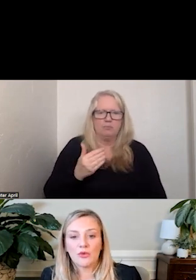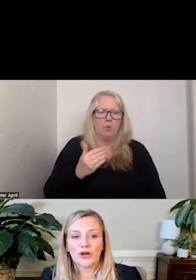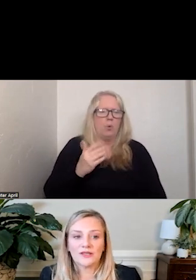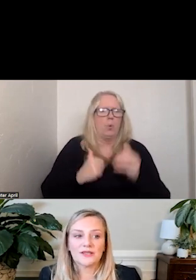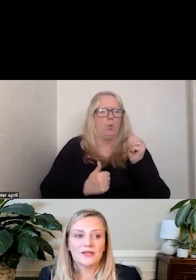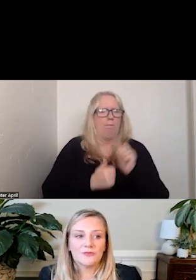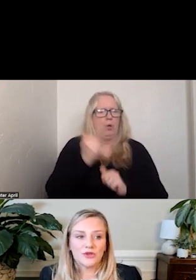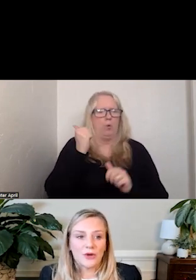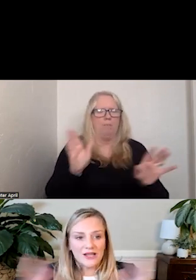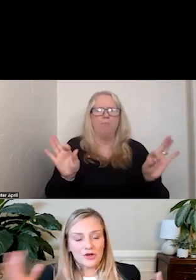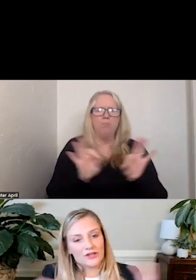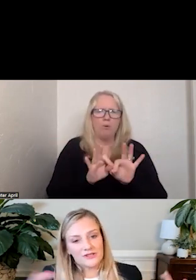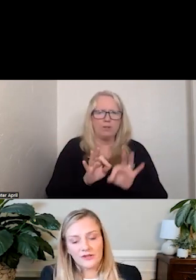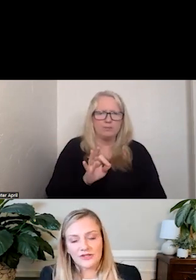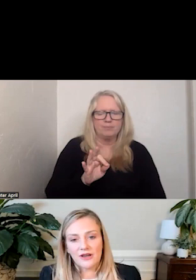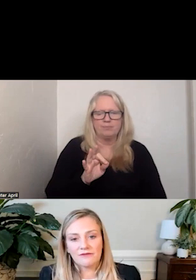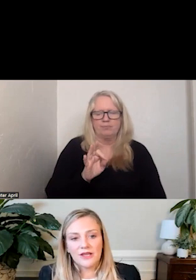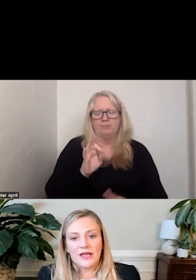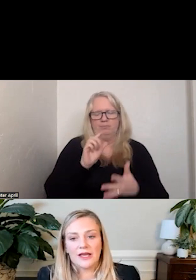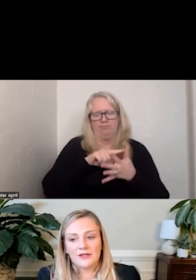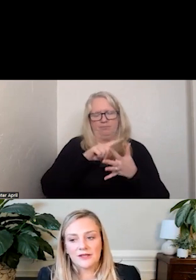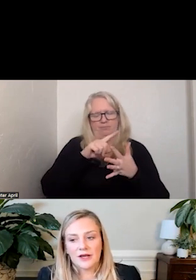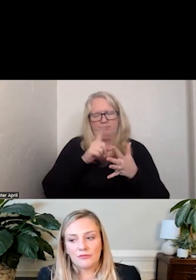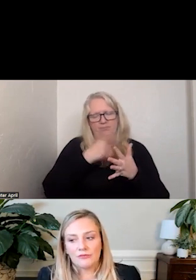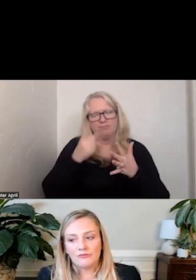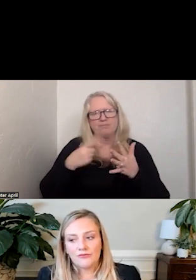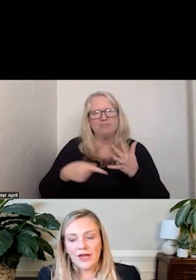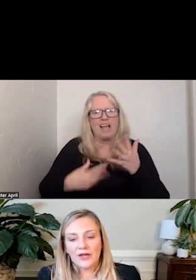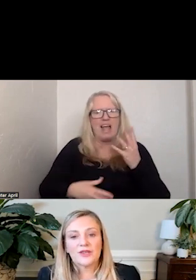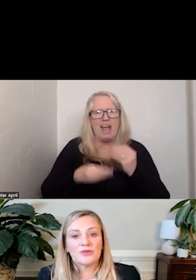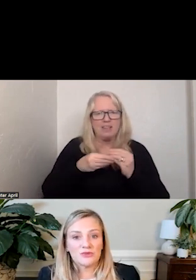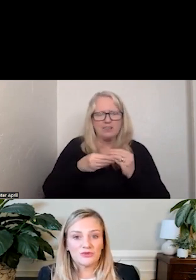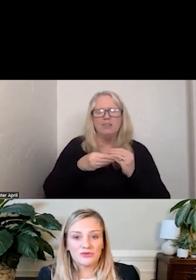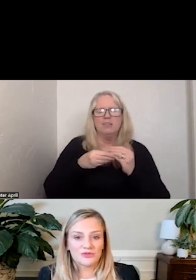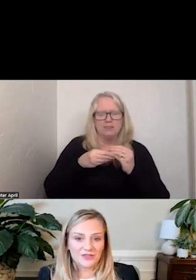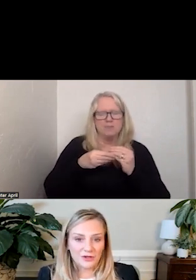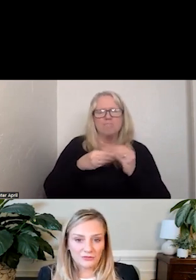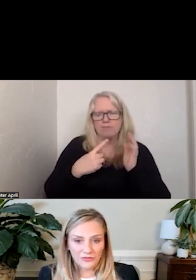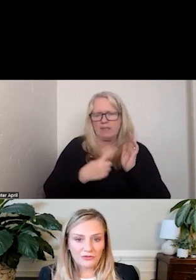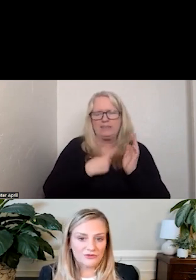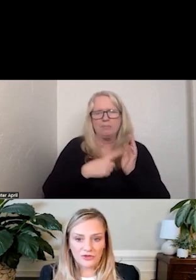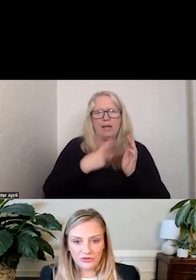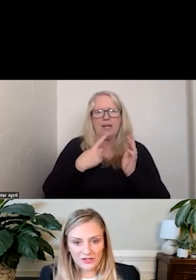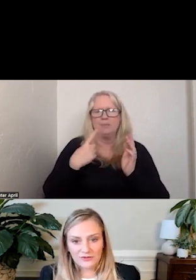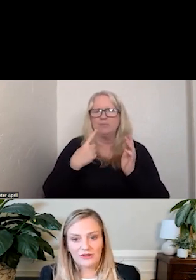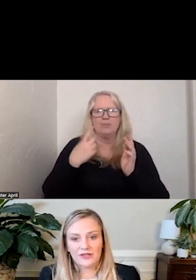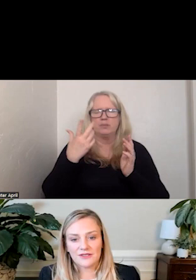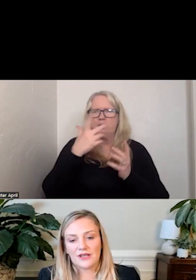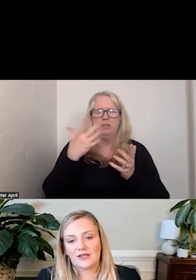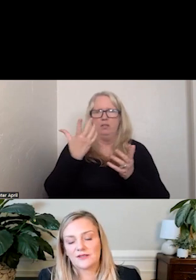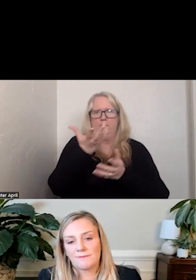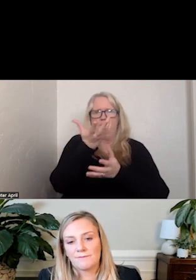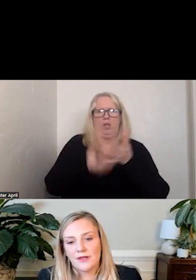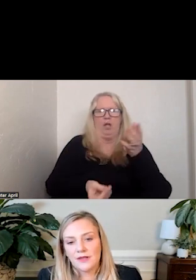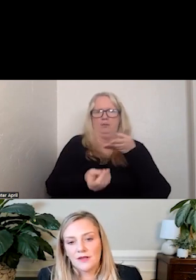most important. You add in all this other stuff, and sometimes you lose, the forest for the trees, whatever the